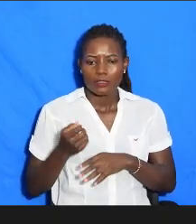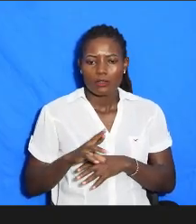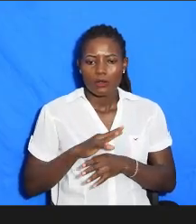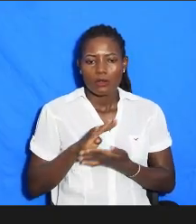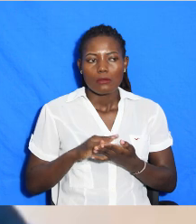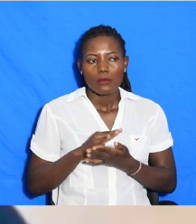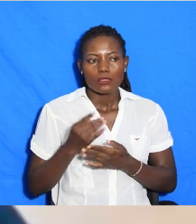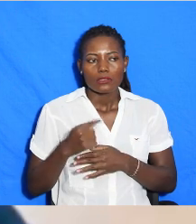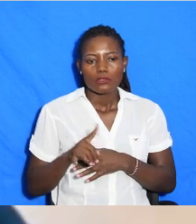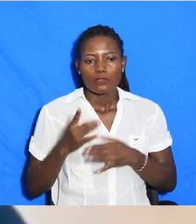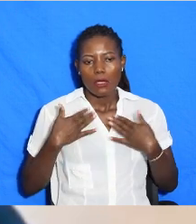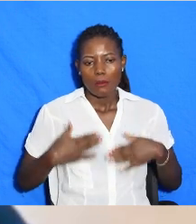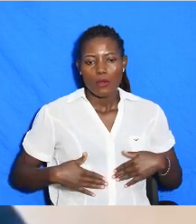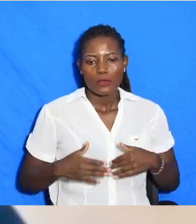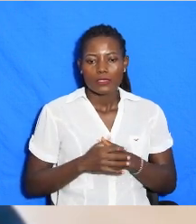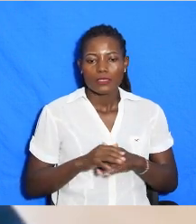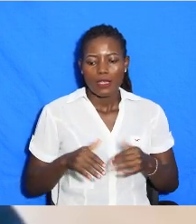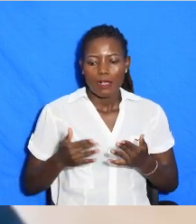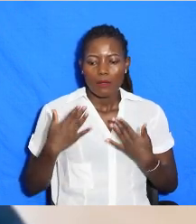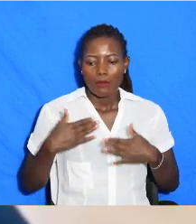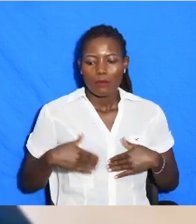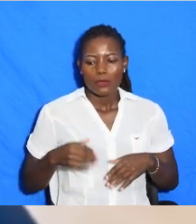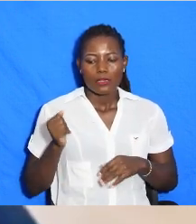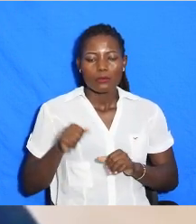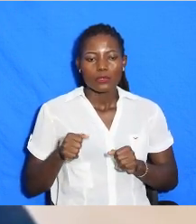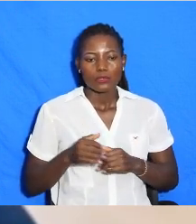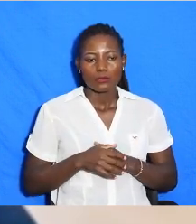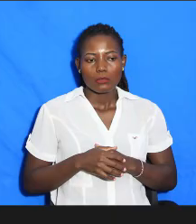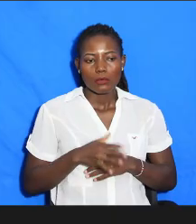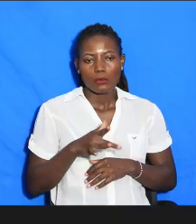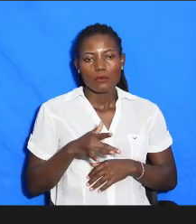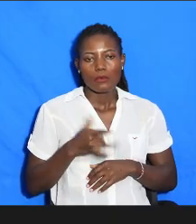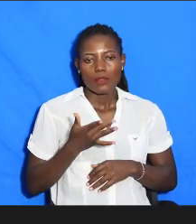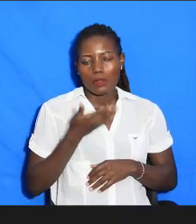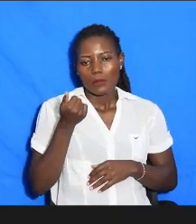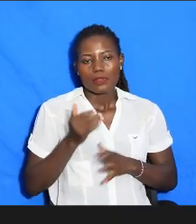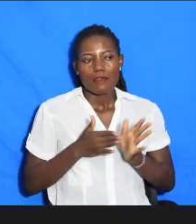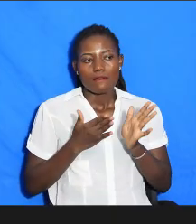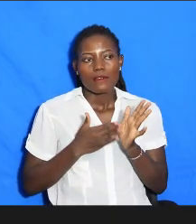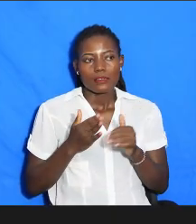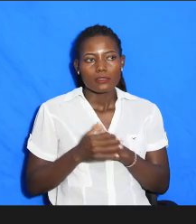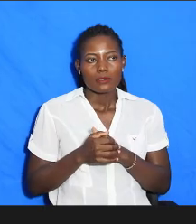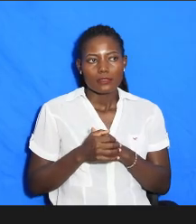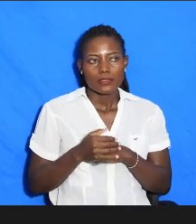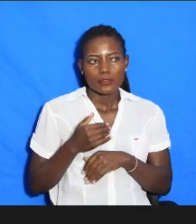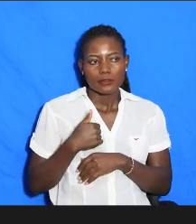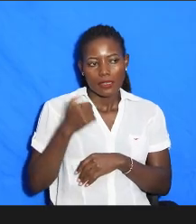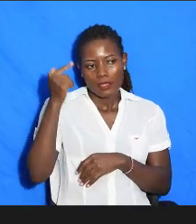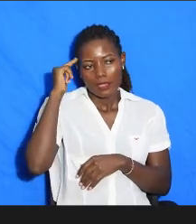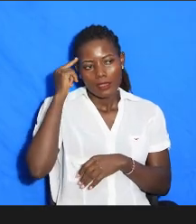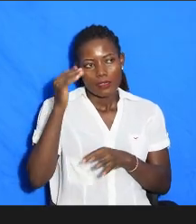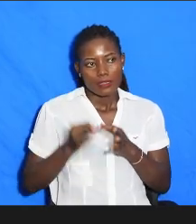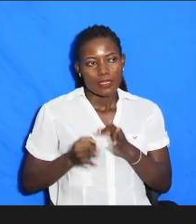body recovery, how your body can recover quick or fast. I think if